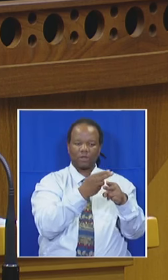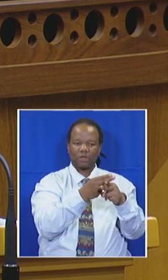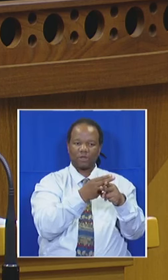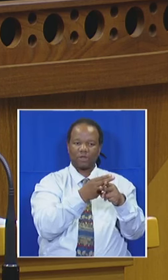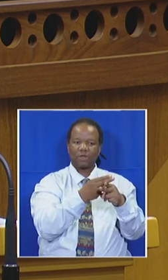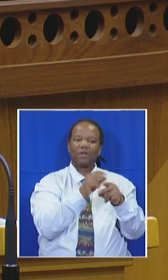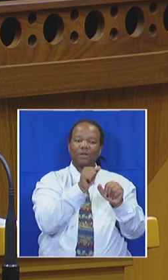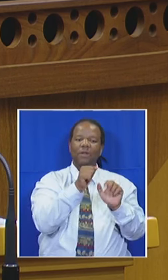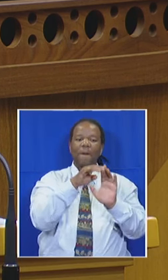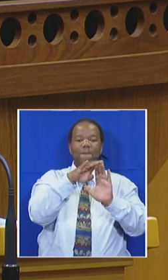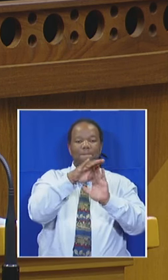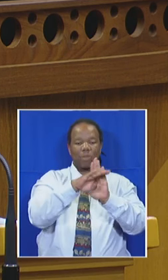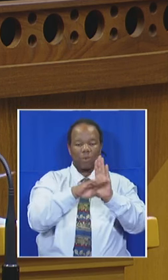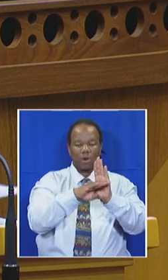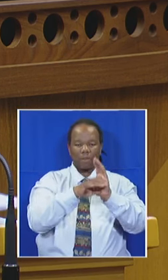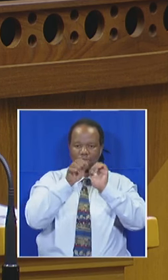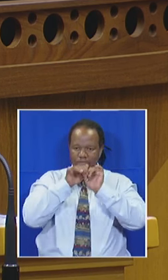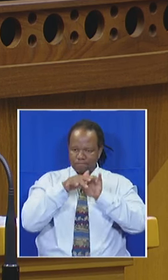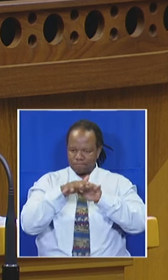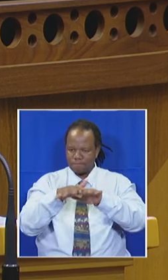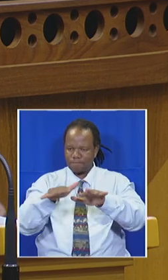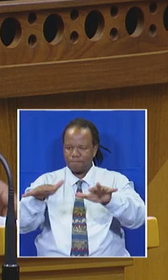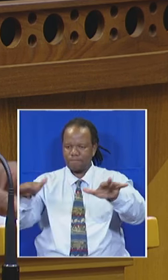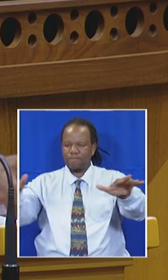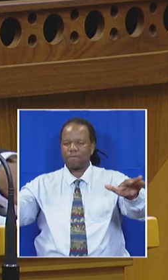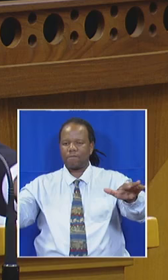continues nationwide.